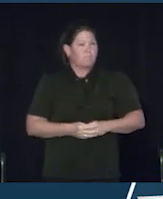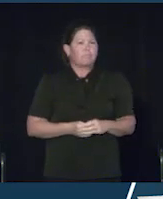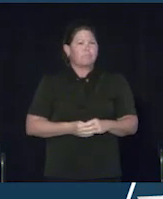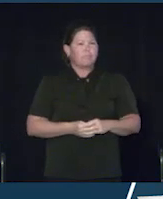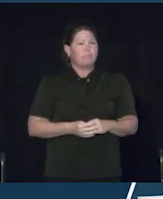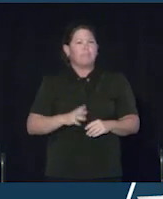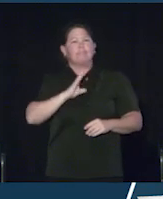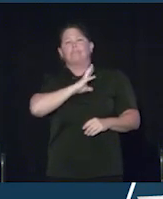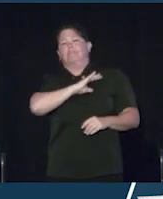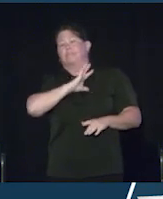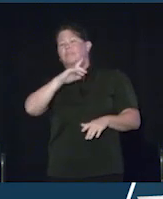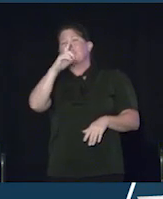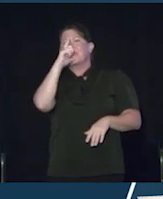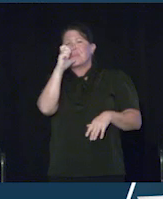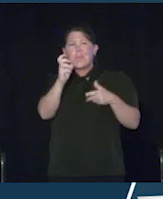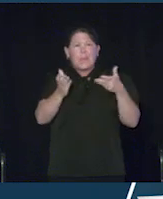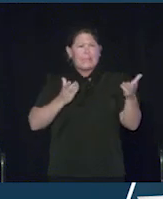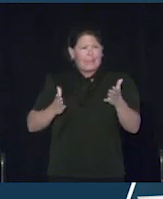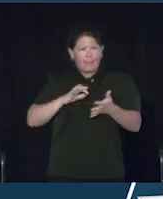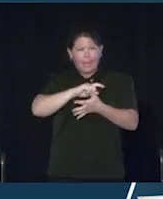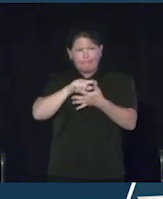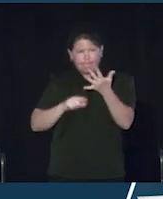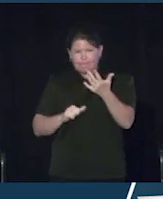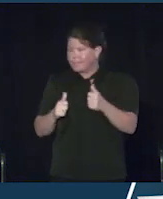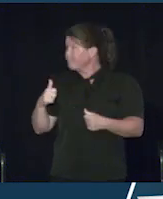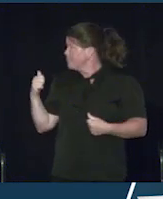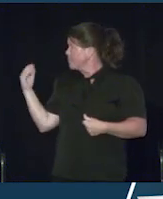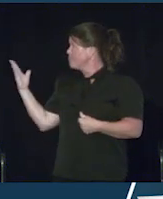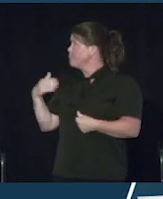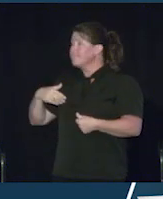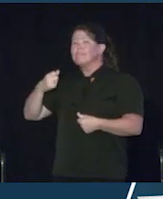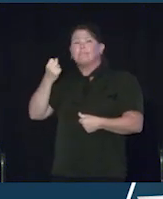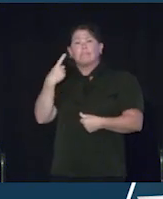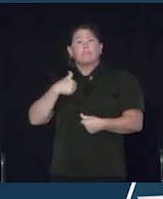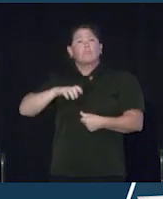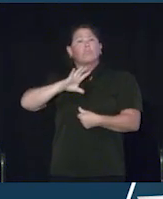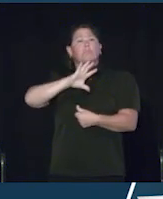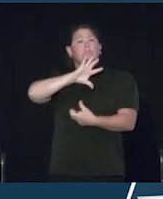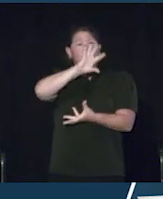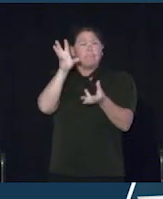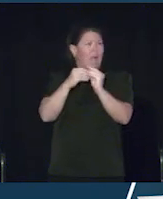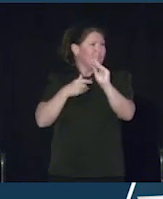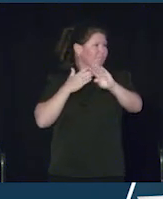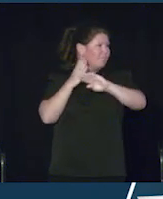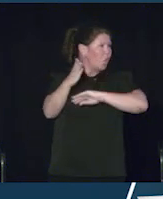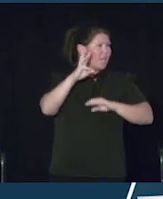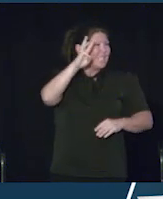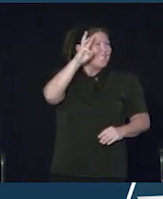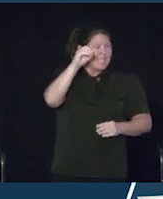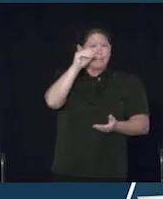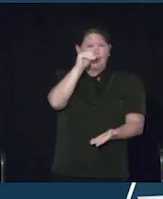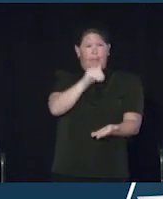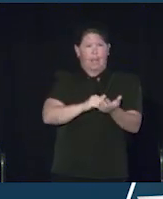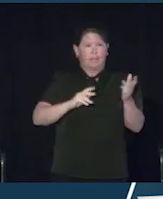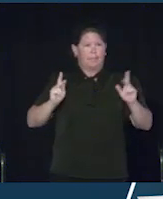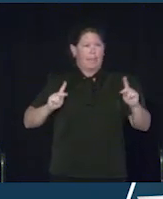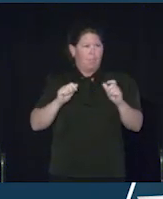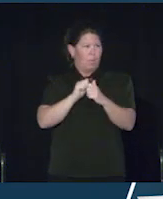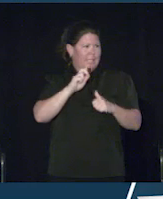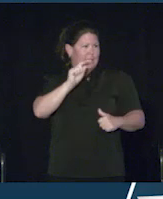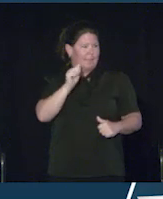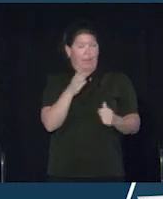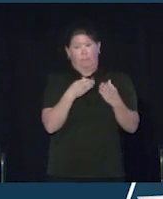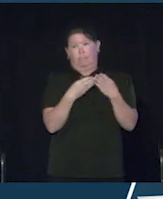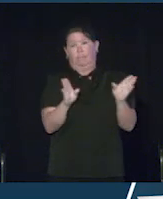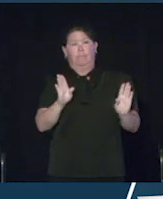Awesome. So who do we serve? So we serve over 60,000 individuals with developmental disabilities across the state of Florida. And